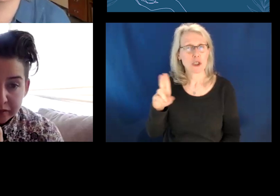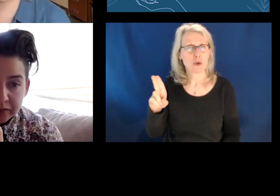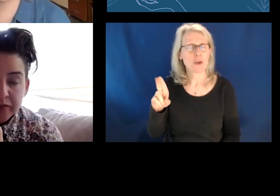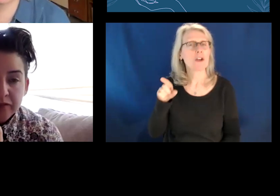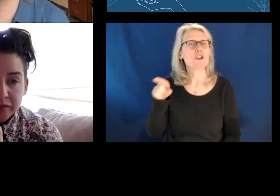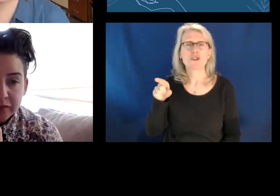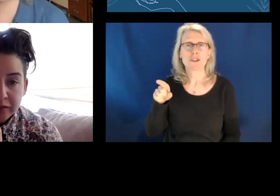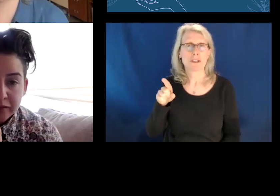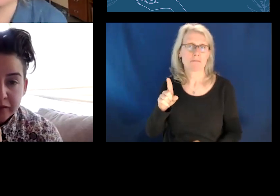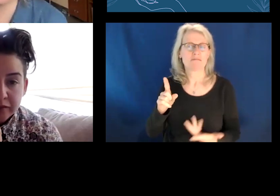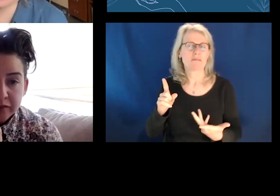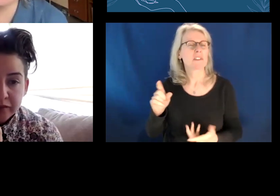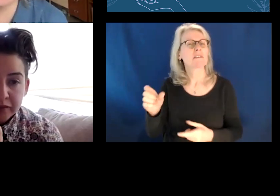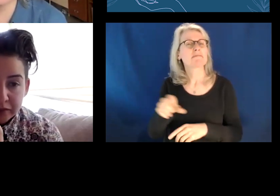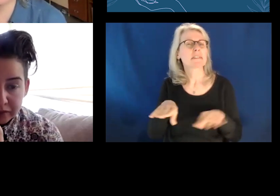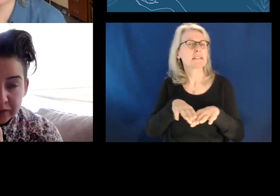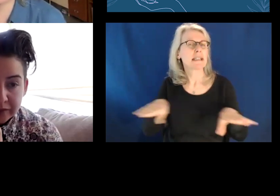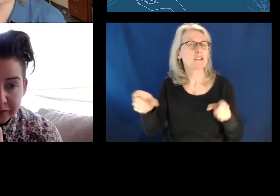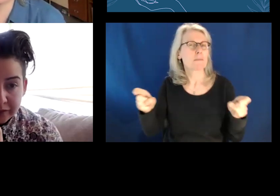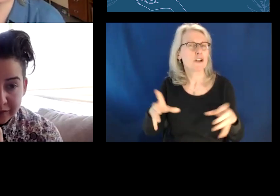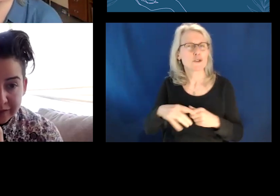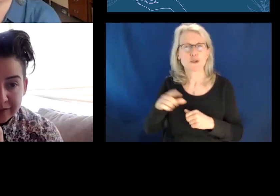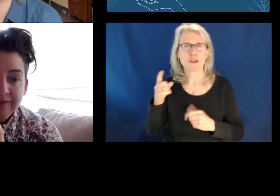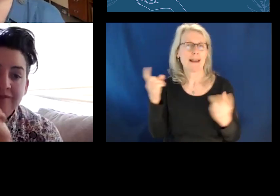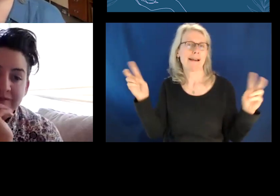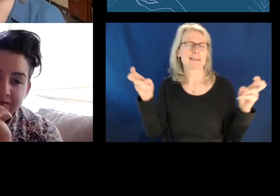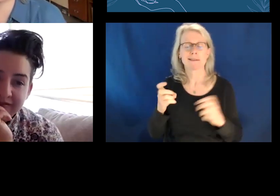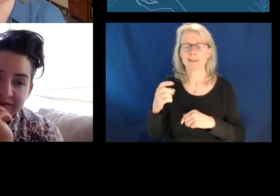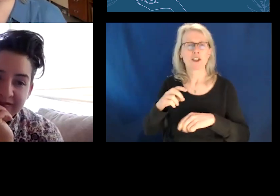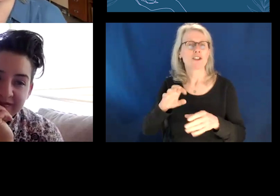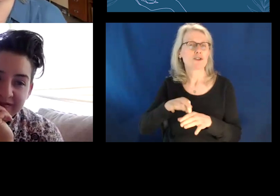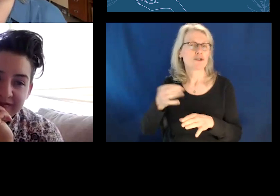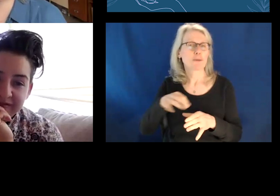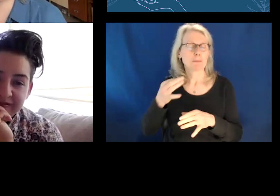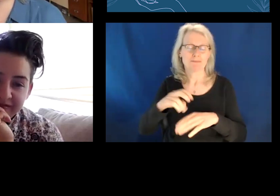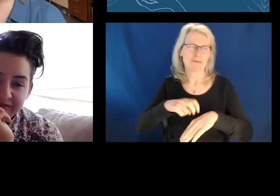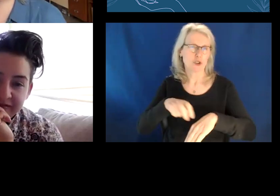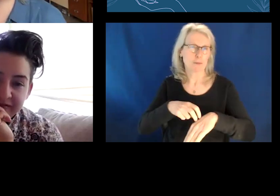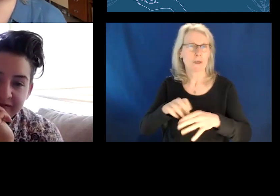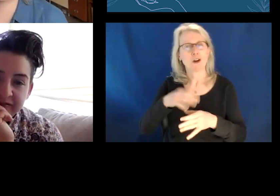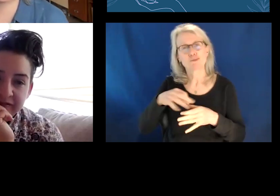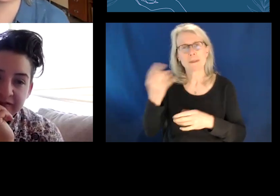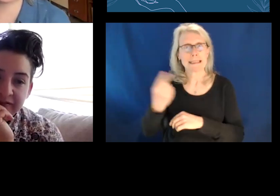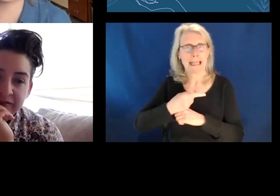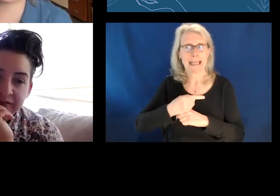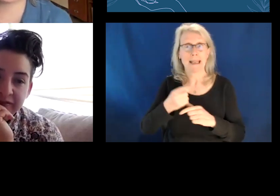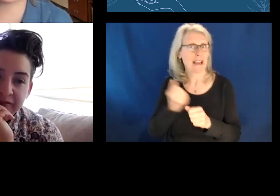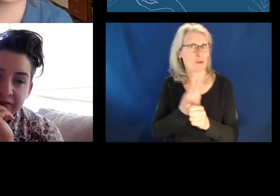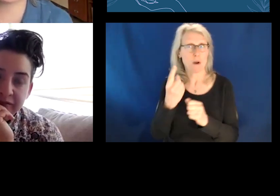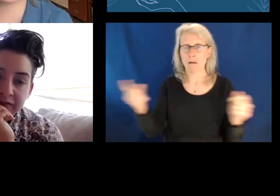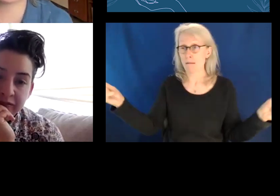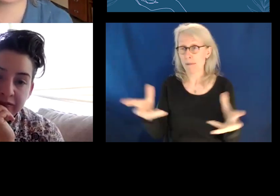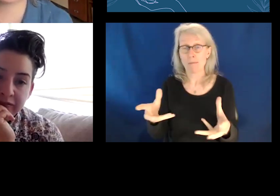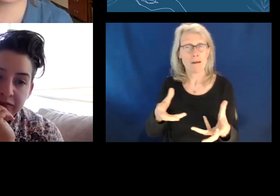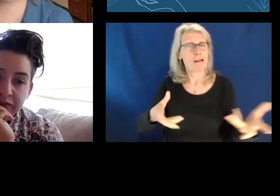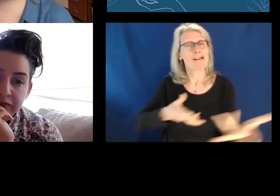day. Everybody brings a bag of chips, and it's so fun, and it brings a lot of joy to the room. So